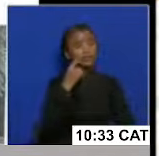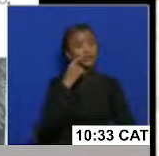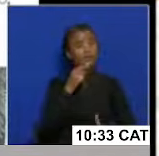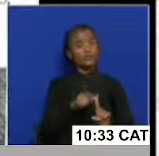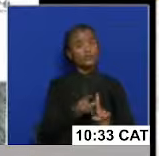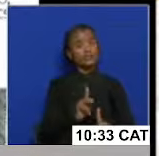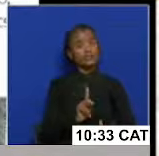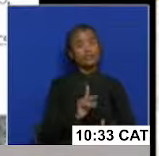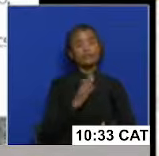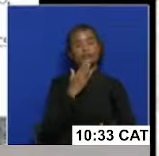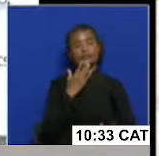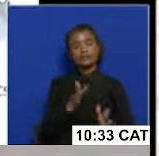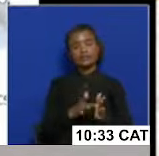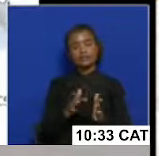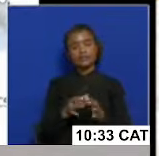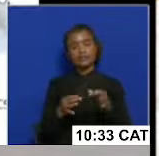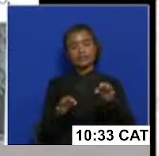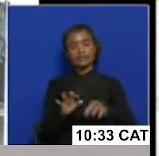Sorry.